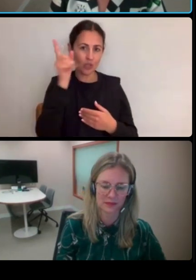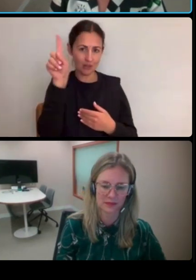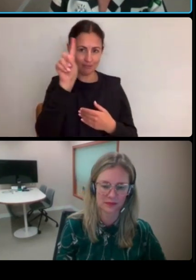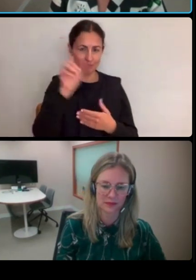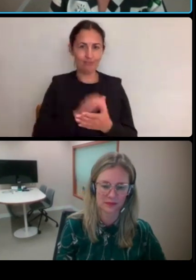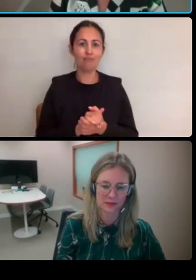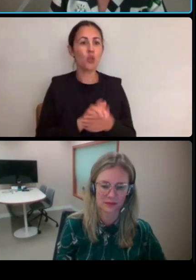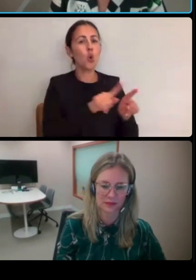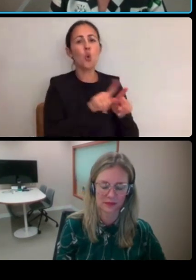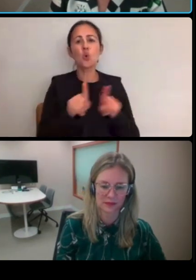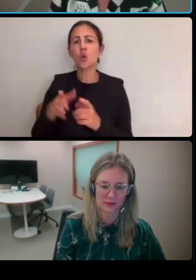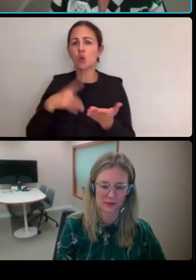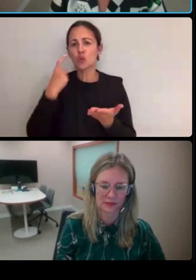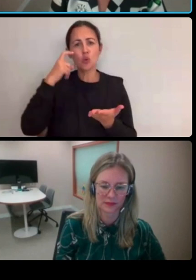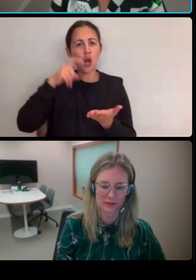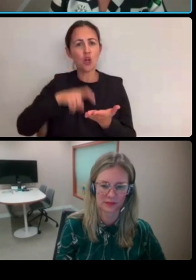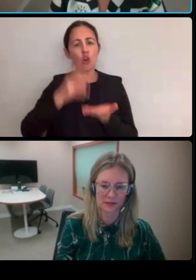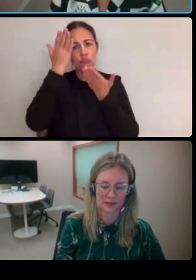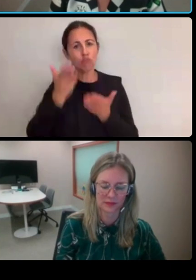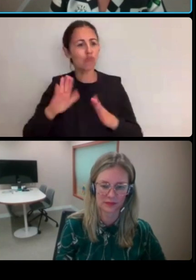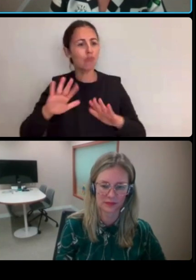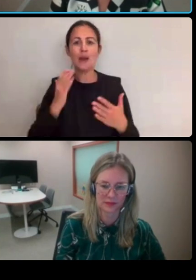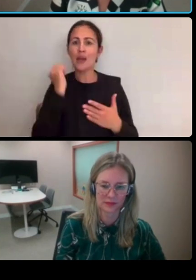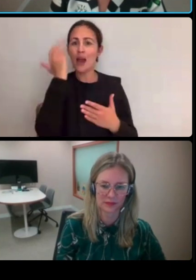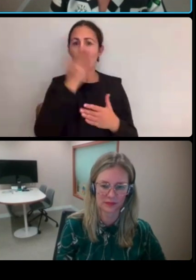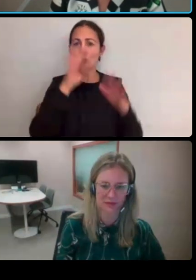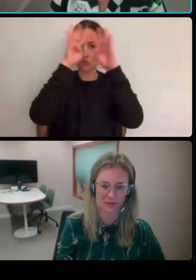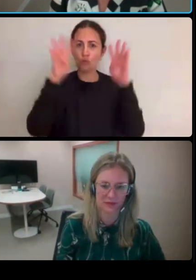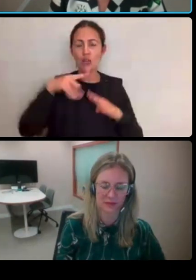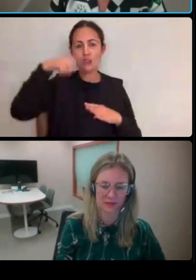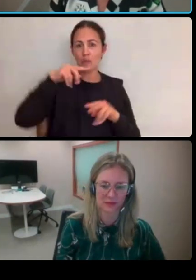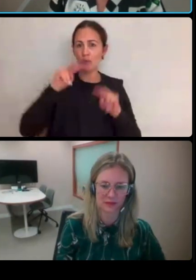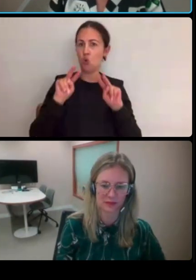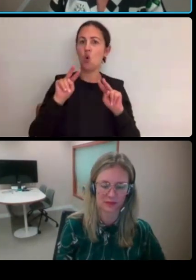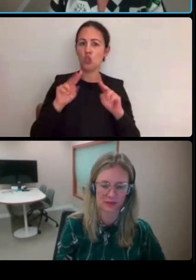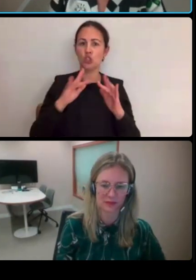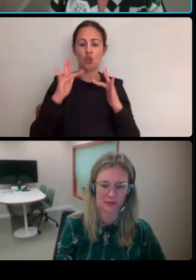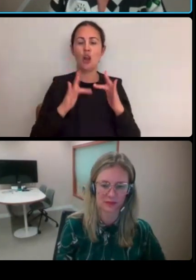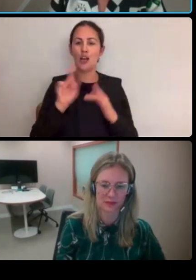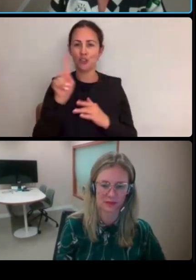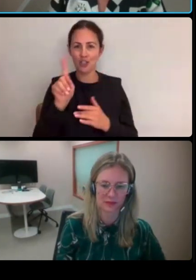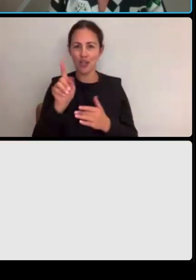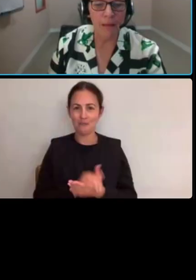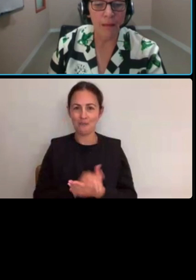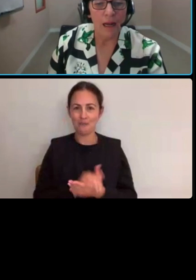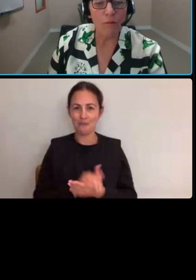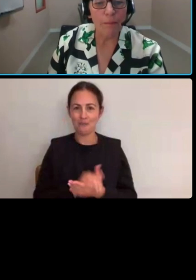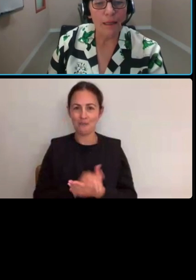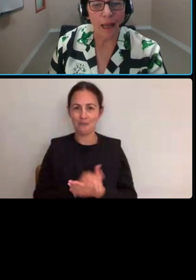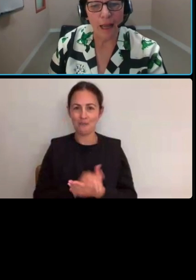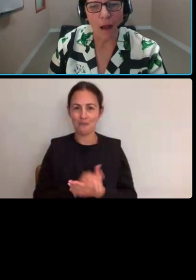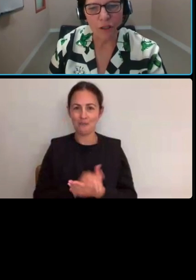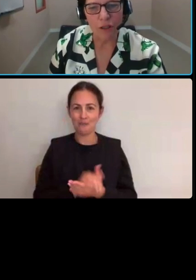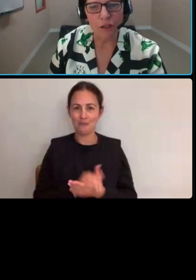would also like to extend that acknowledgement and respect to any Aboriginal and Torres Strait Islander peoples who are here with us today. In the